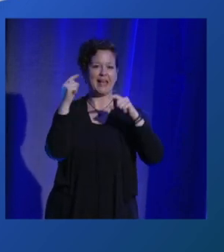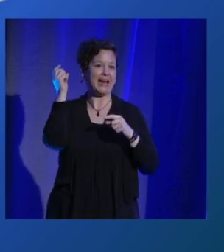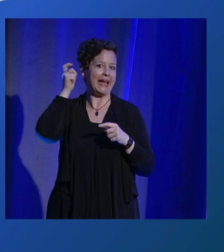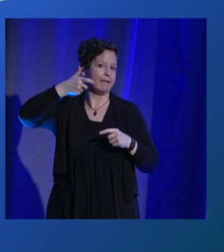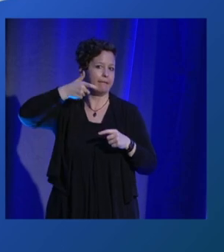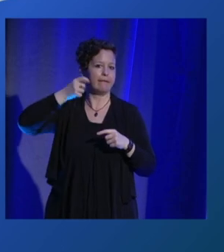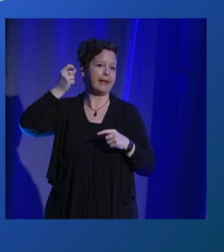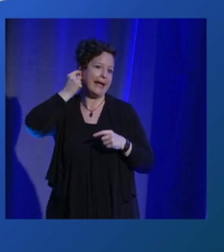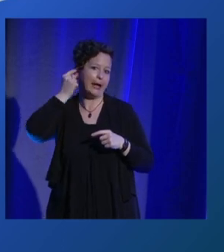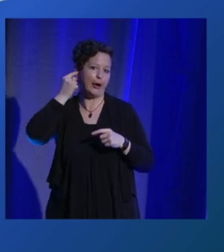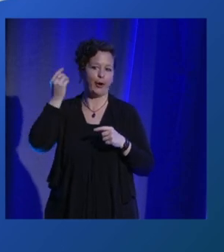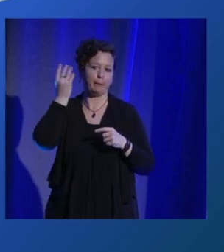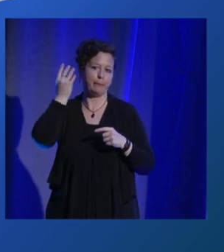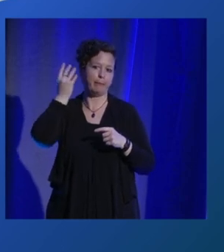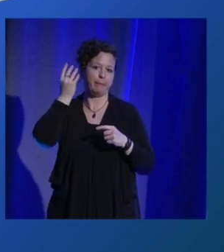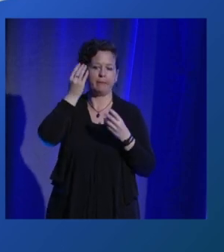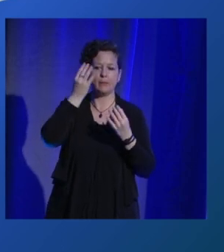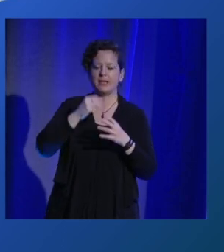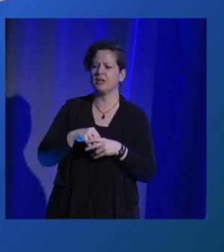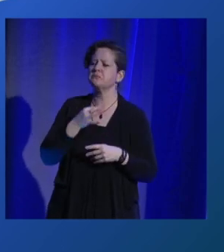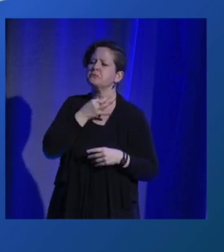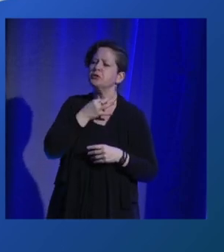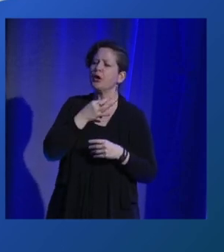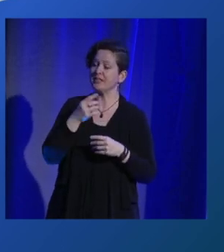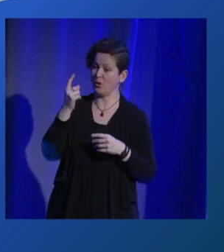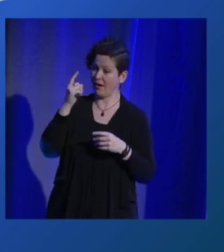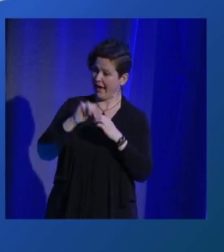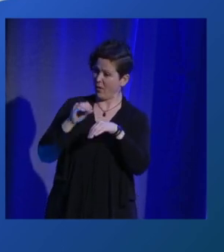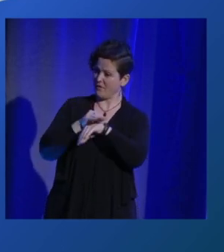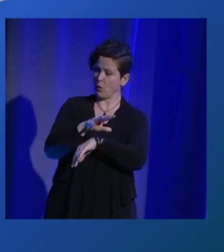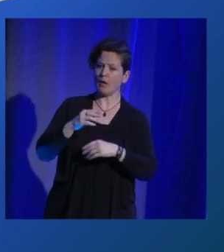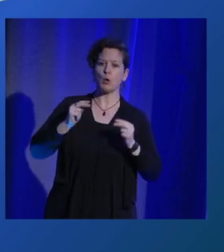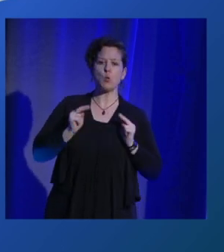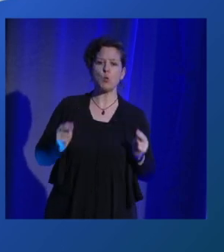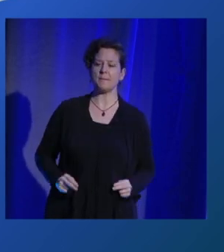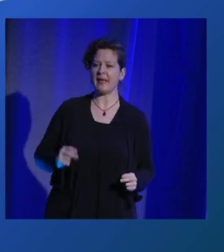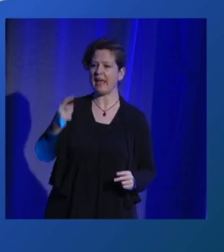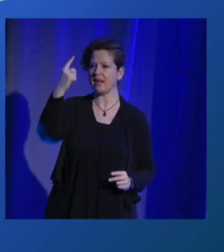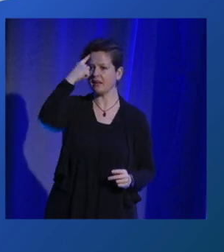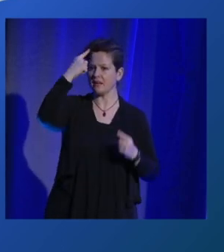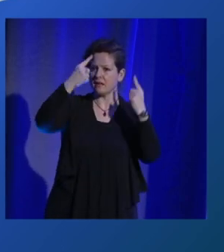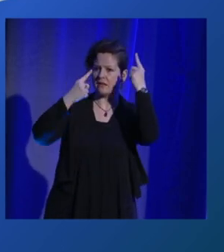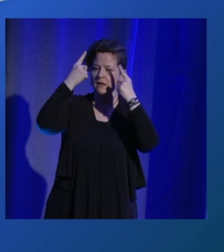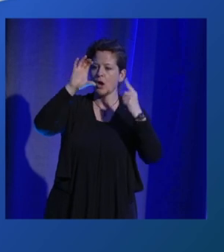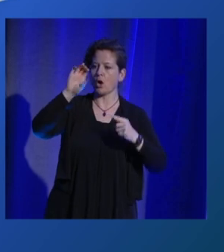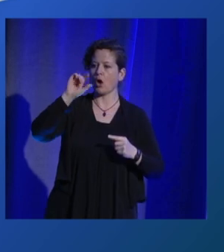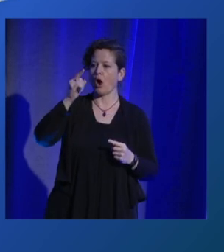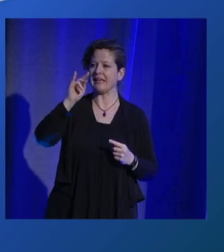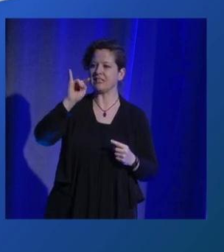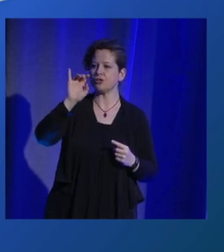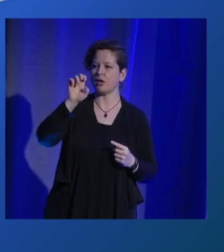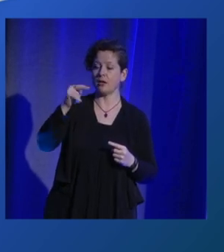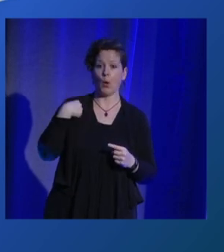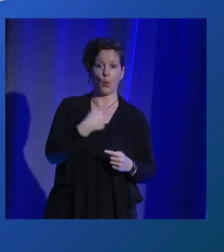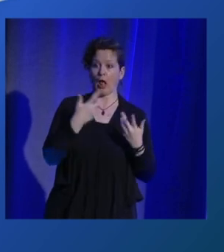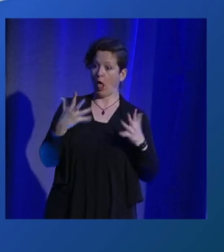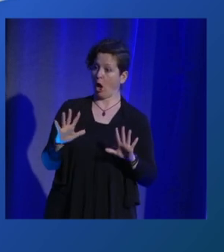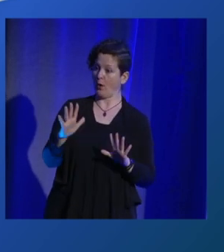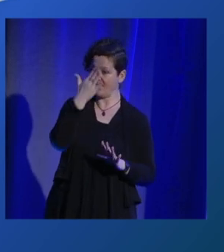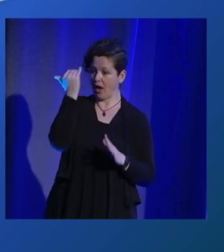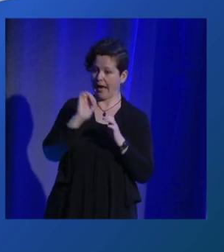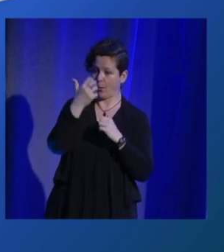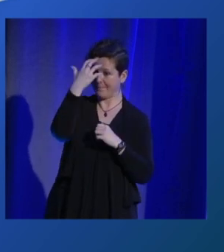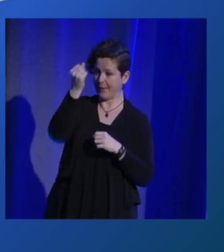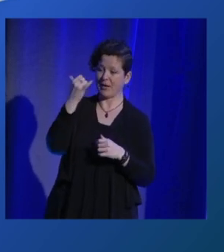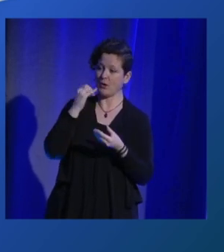what do you think the effect will be on human cognition we have already forgotten how to memorize phone numbers I can yeah I'm one